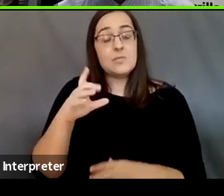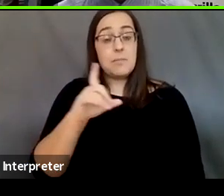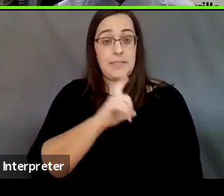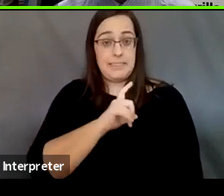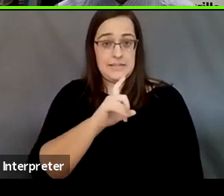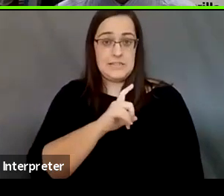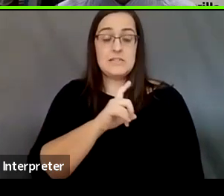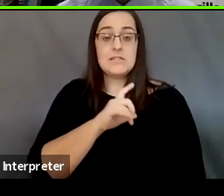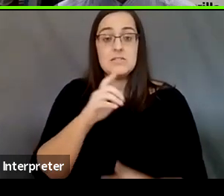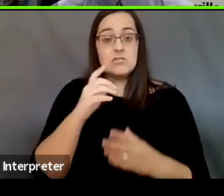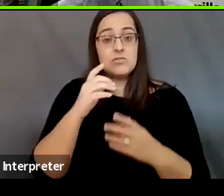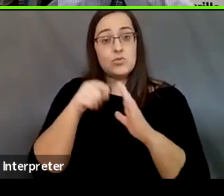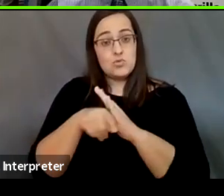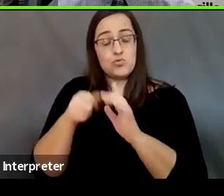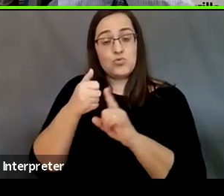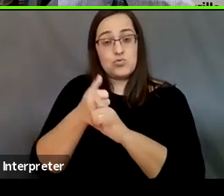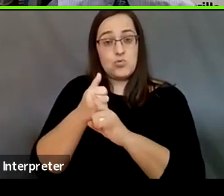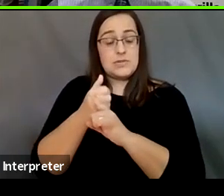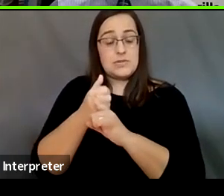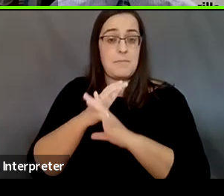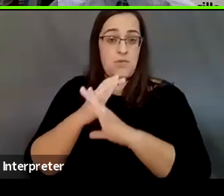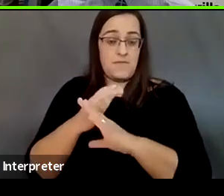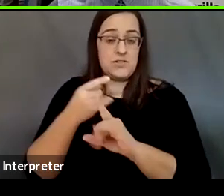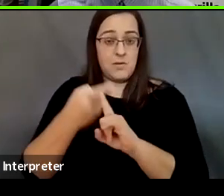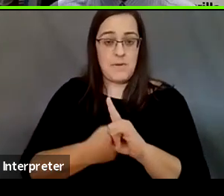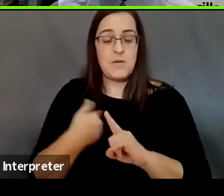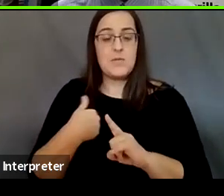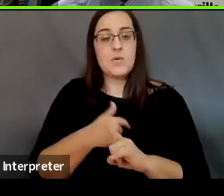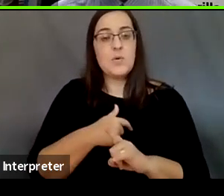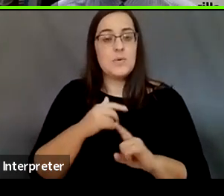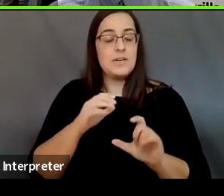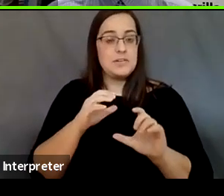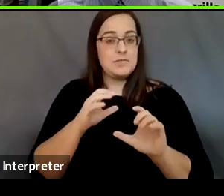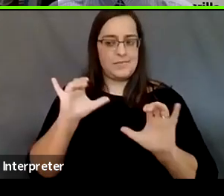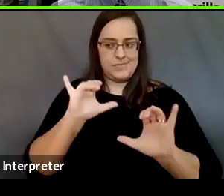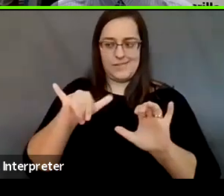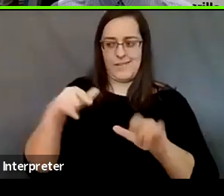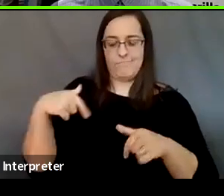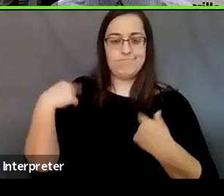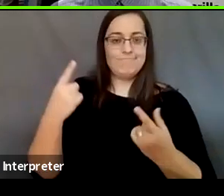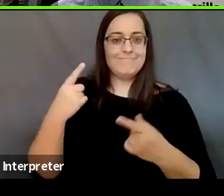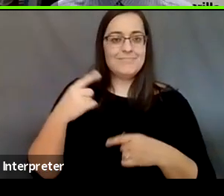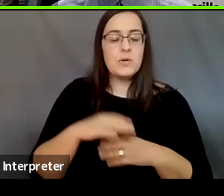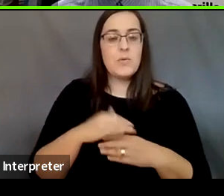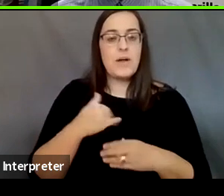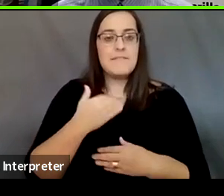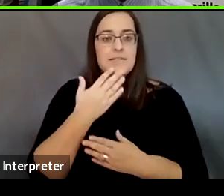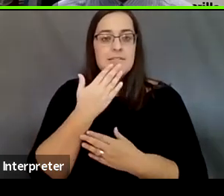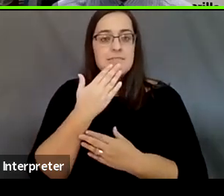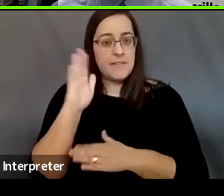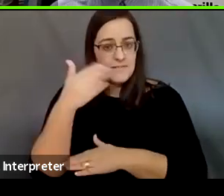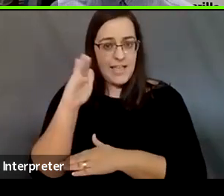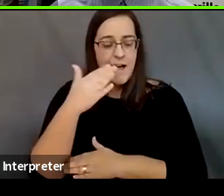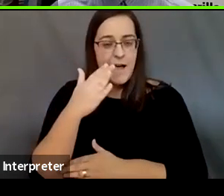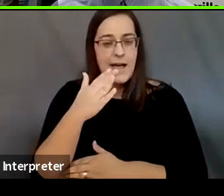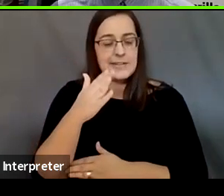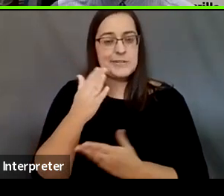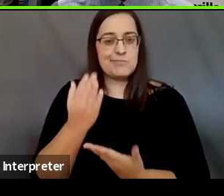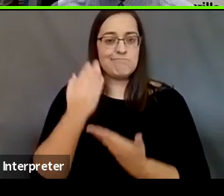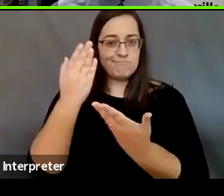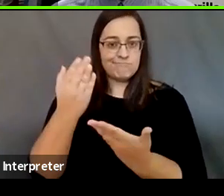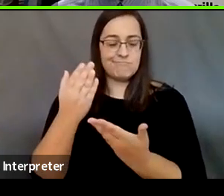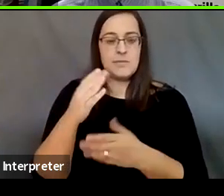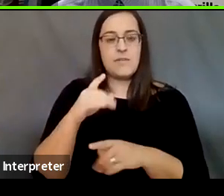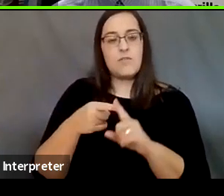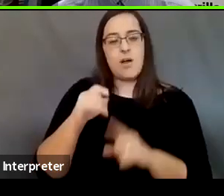Day, Friday the 25th. And as we've done in the past, we're going to mark that day by having the colors presented by the police crisis